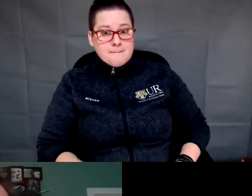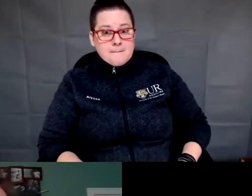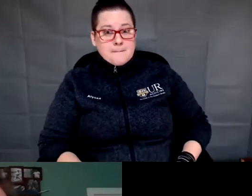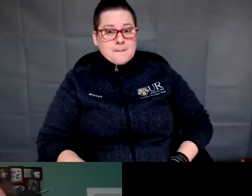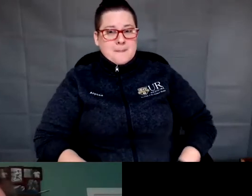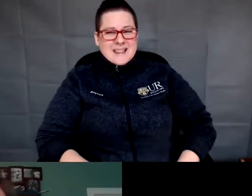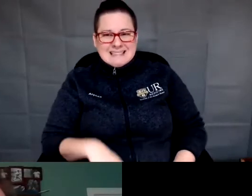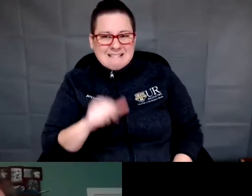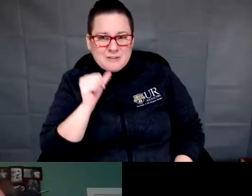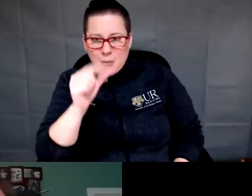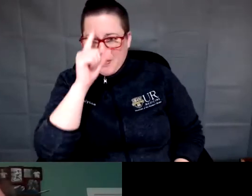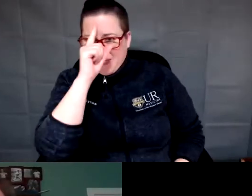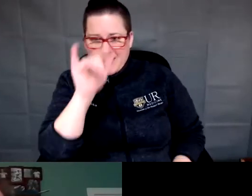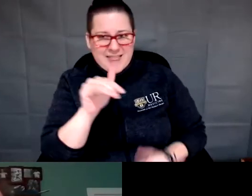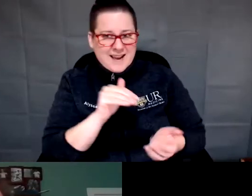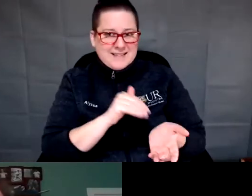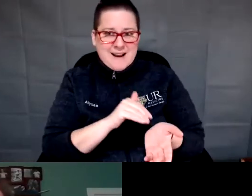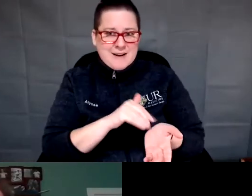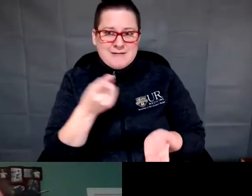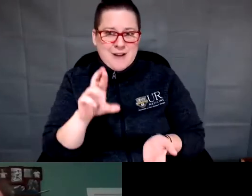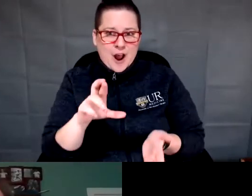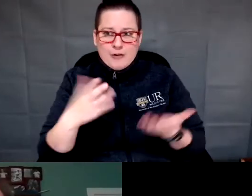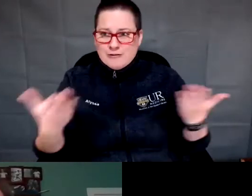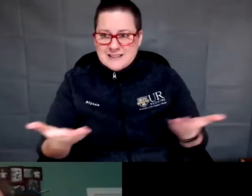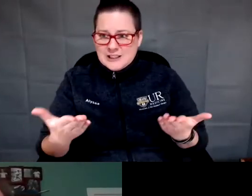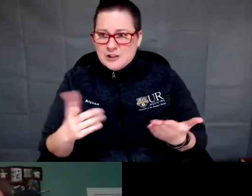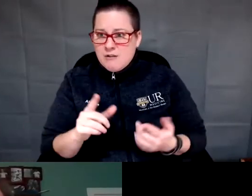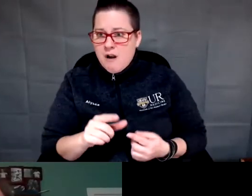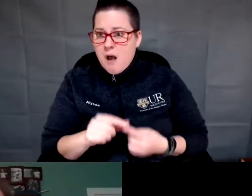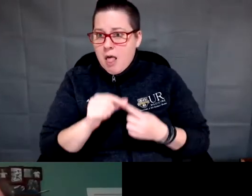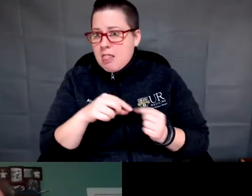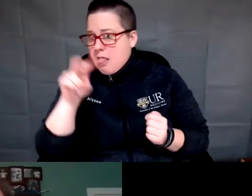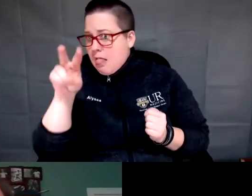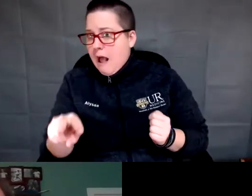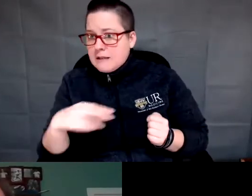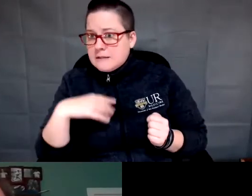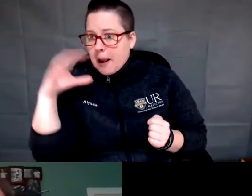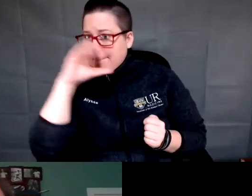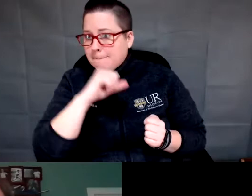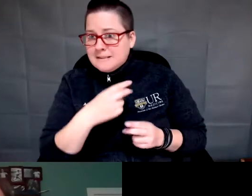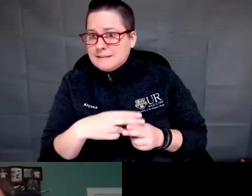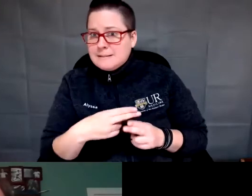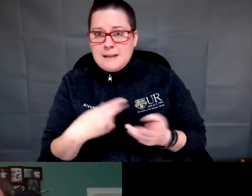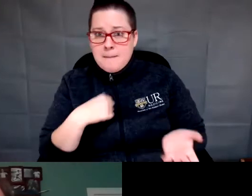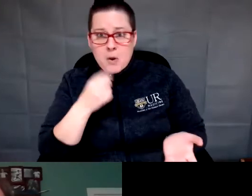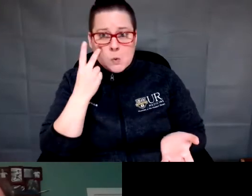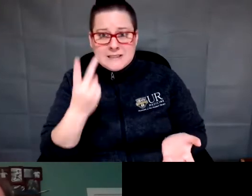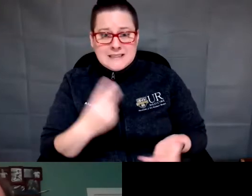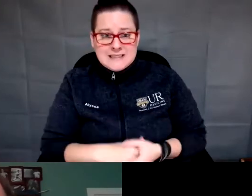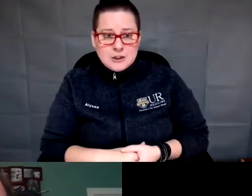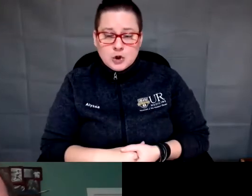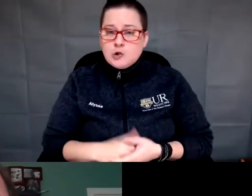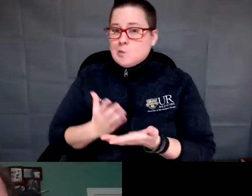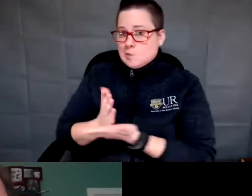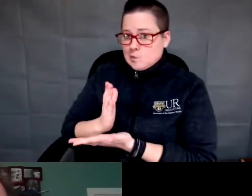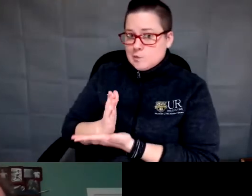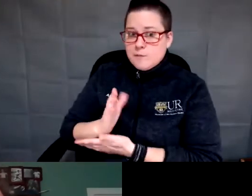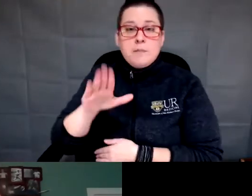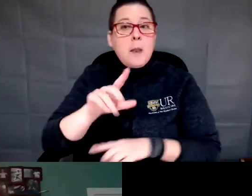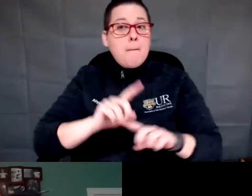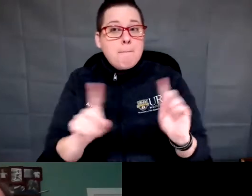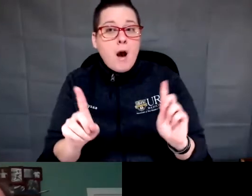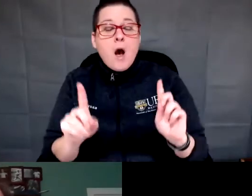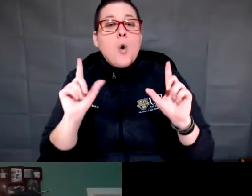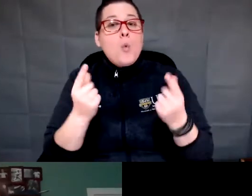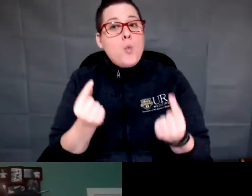I don't think she's arrived yet, unless she's on and I missed her. All right. But actually what we